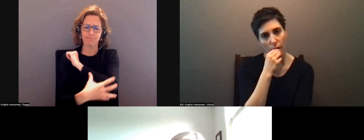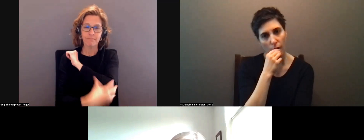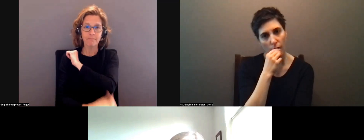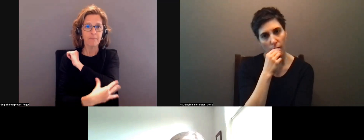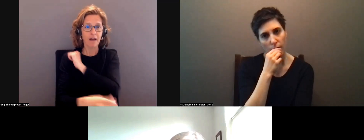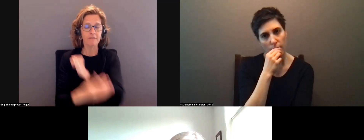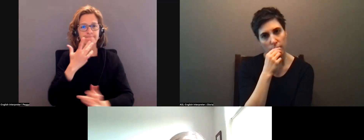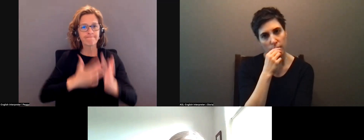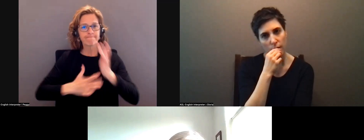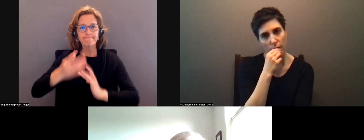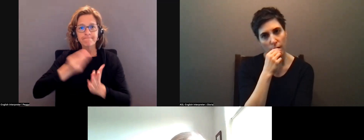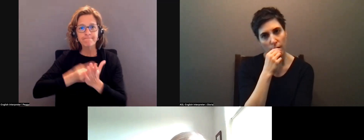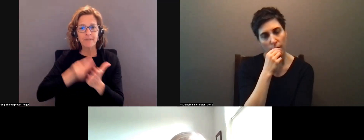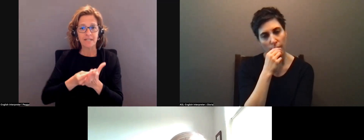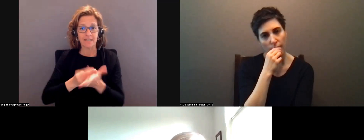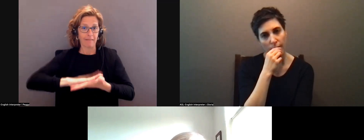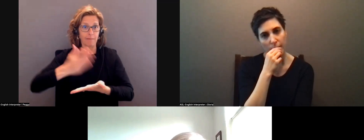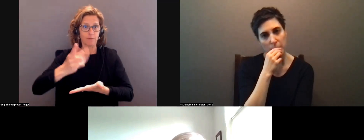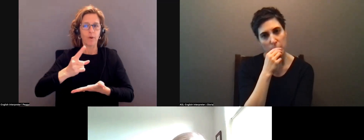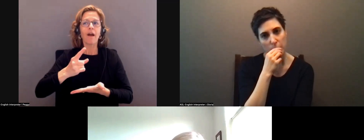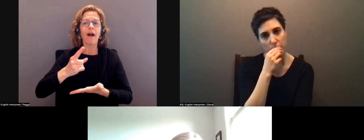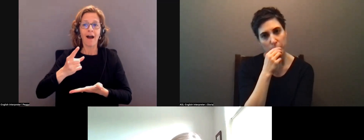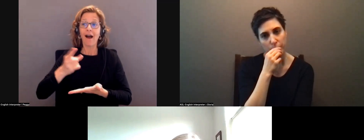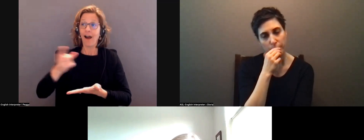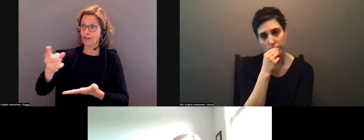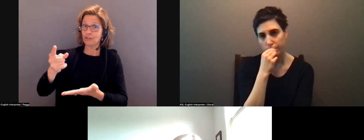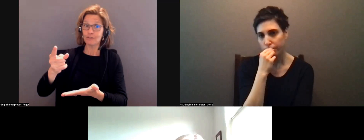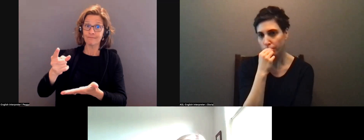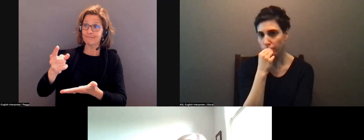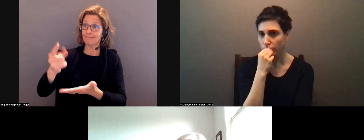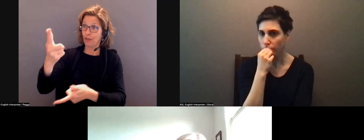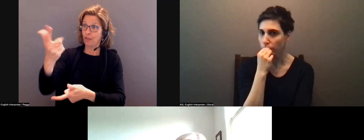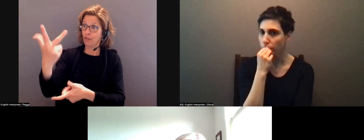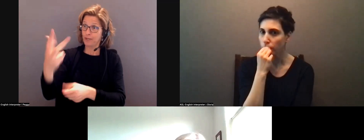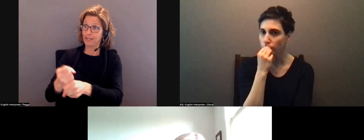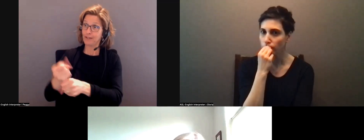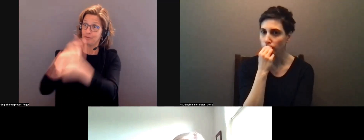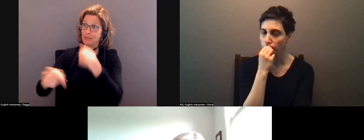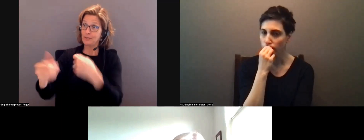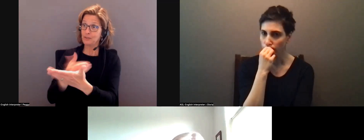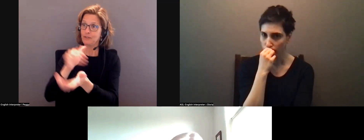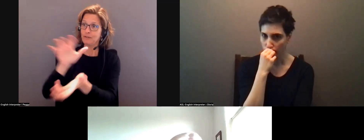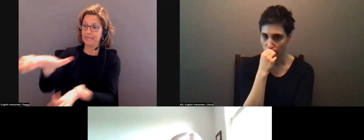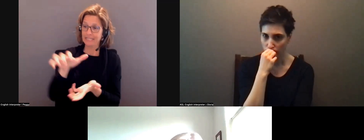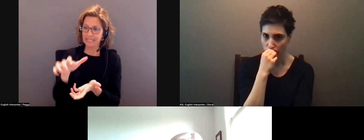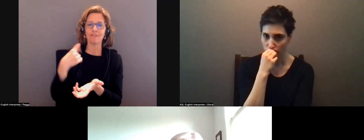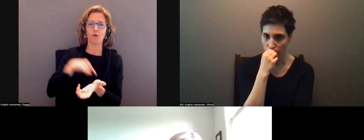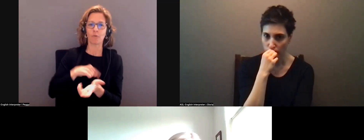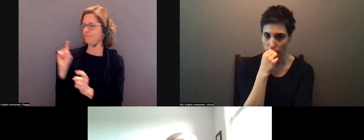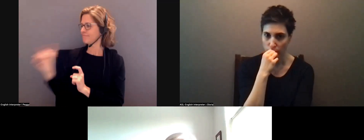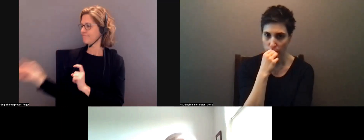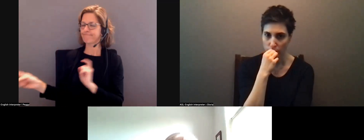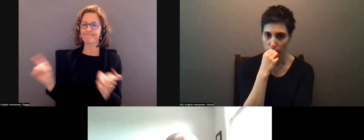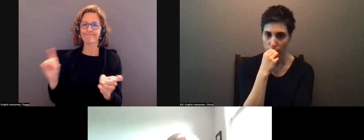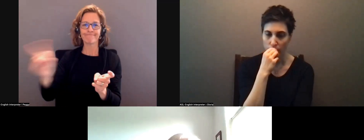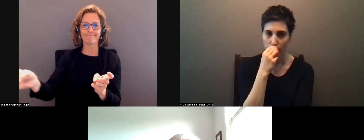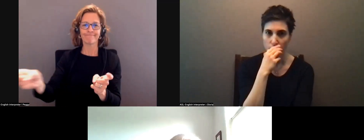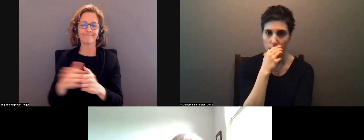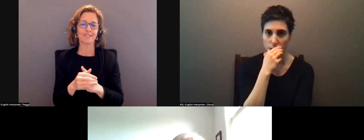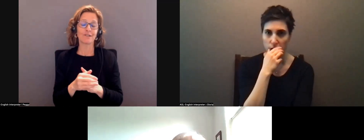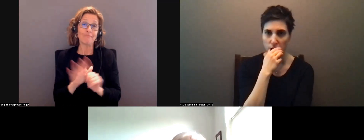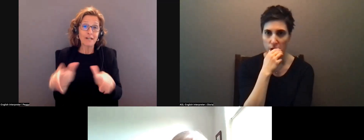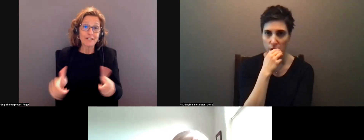cannot afford these things. So it was a challenge. I have amazing staff, and as much